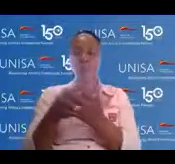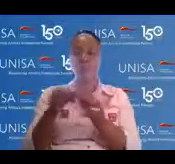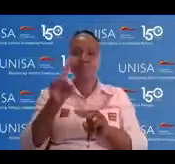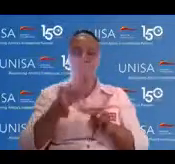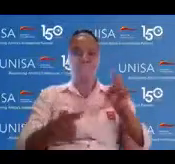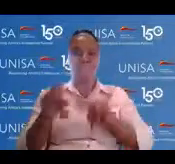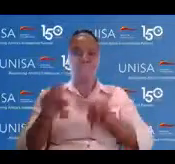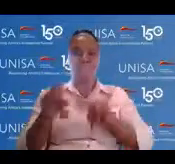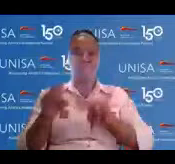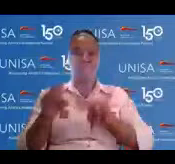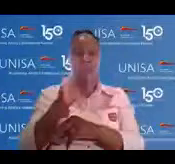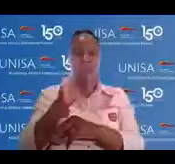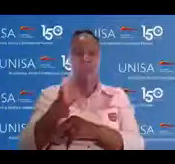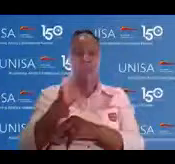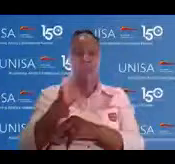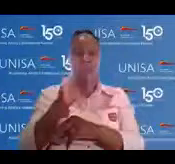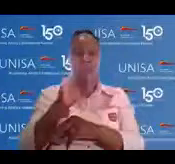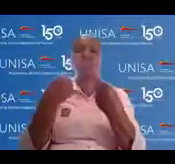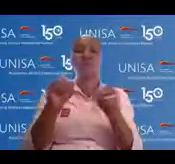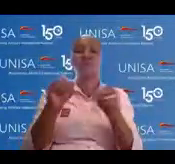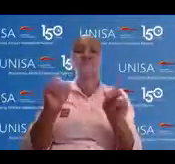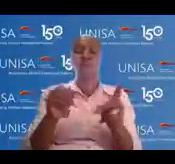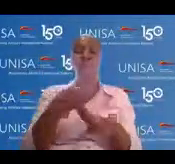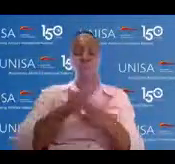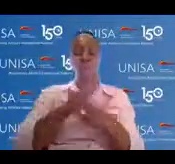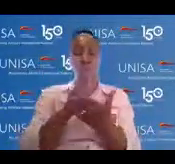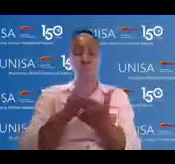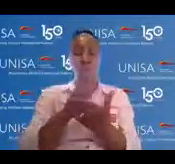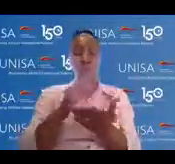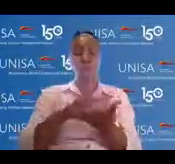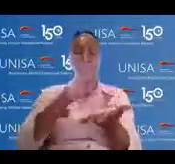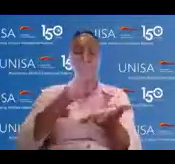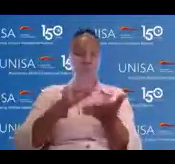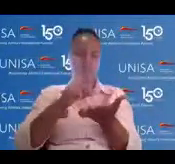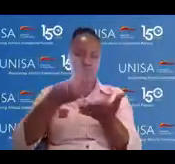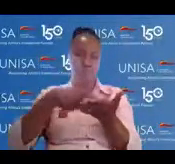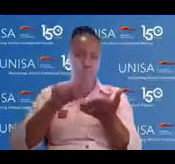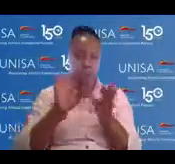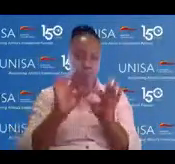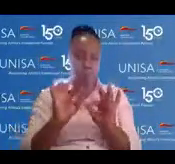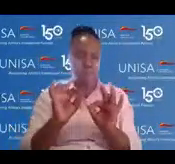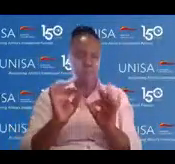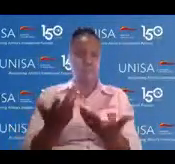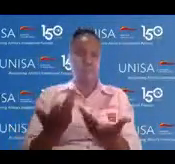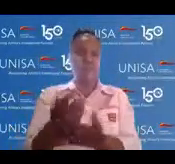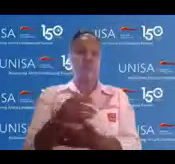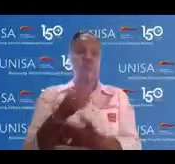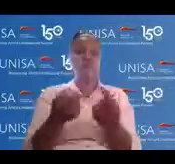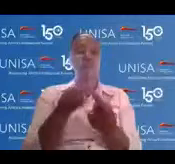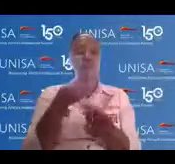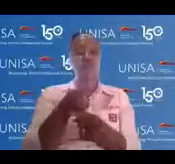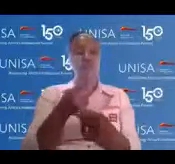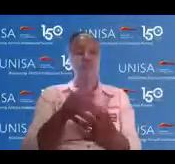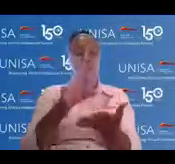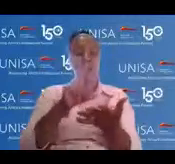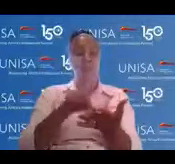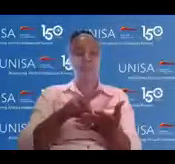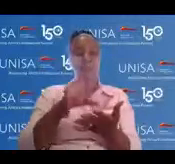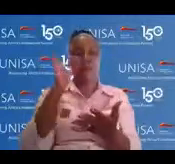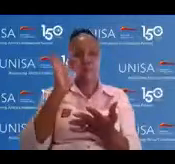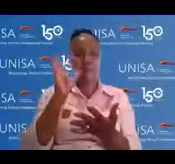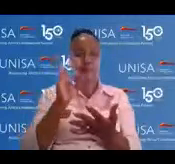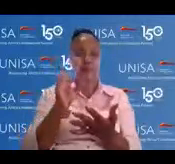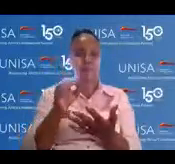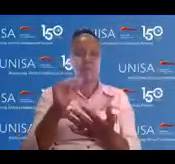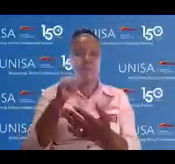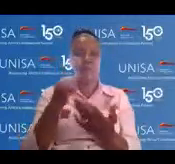So just make sure that you do download the correct version. From here, you only need to select Get. It will add the extension